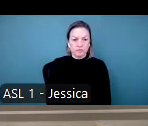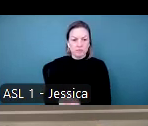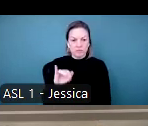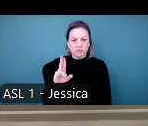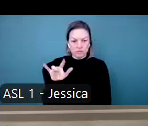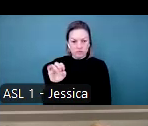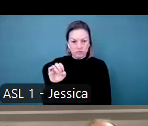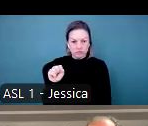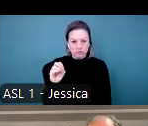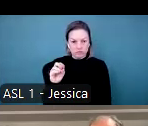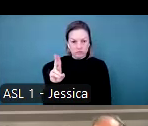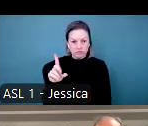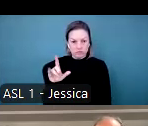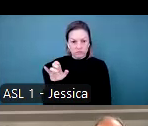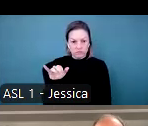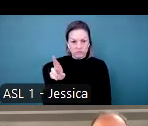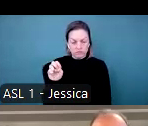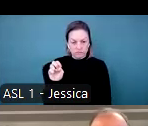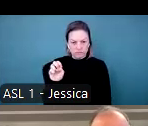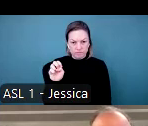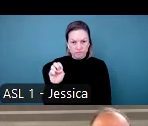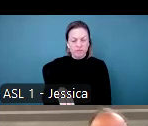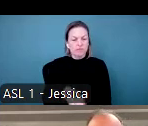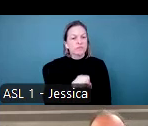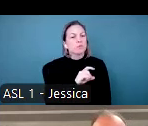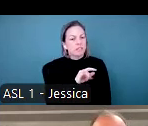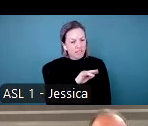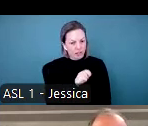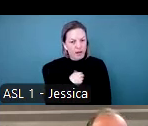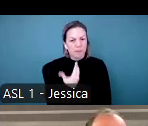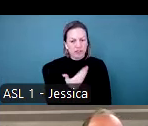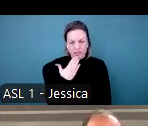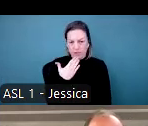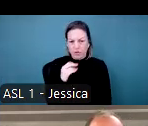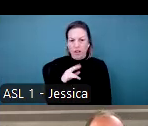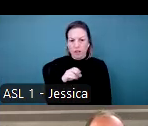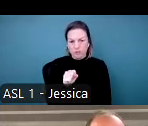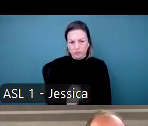Julie Sol. Julian, I'm here. Thank you, Carlos.